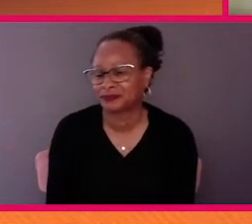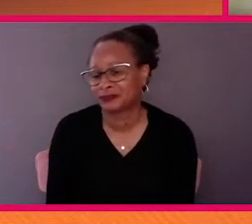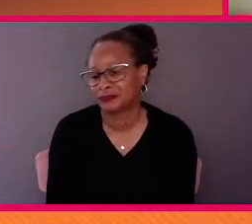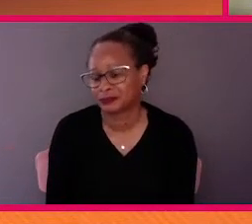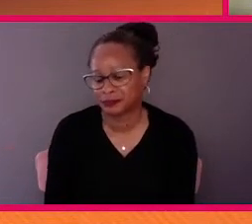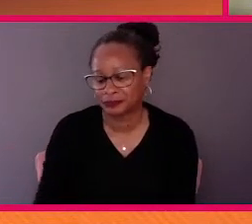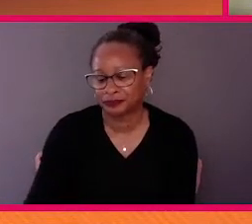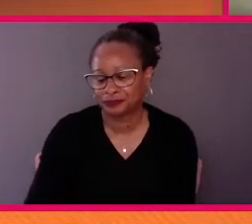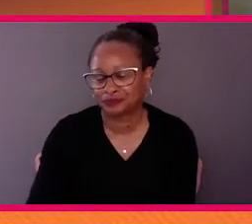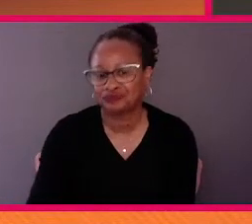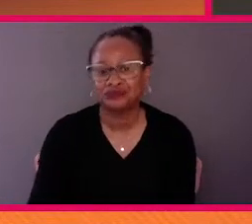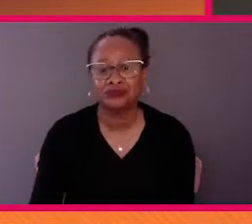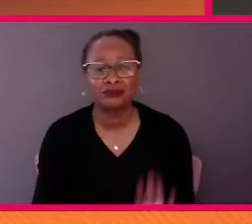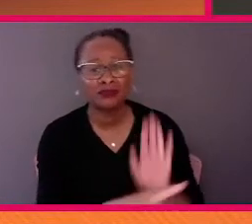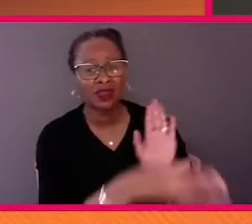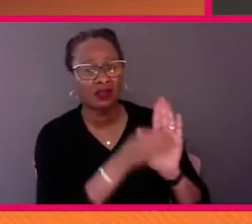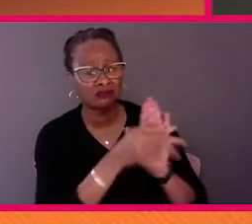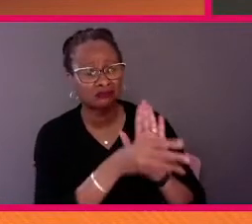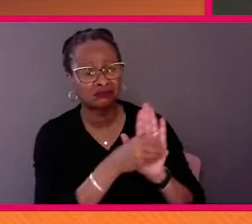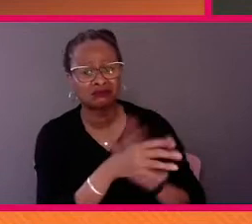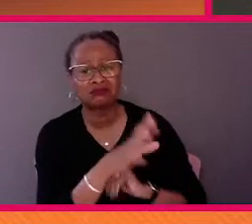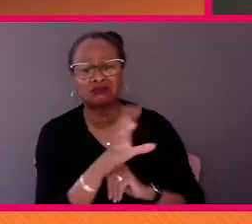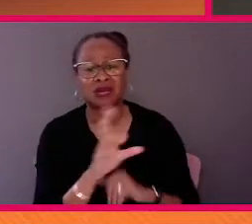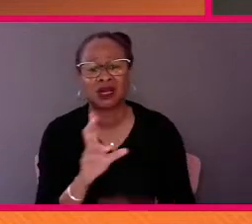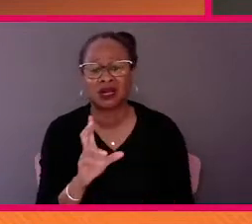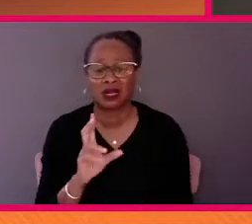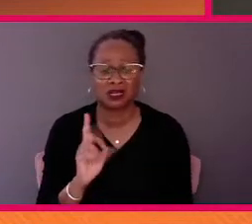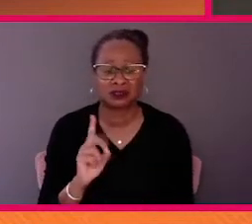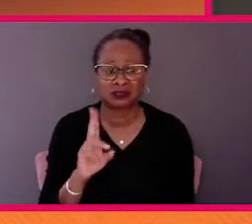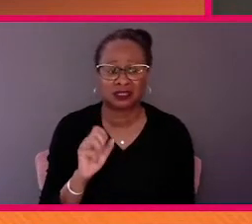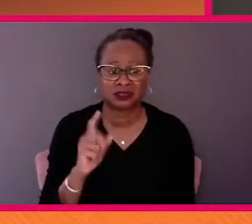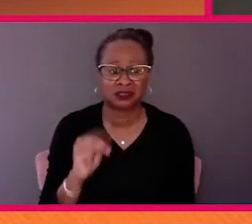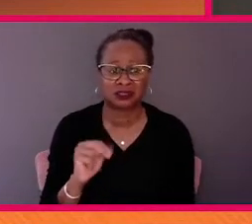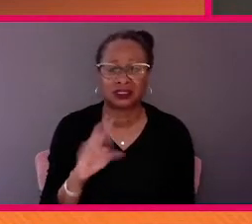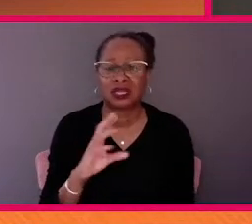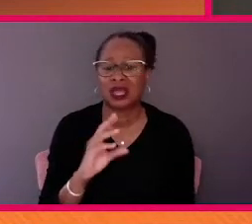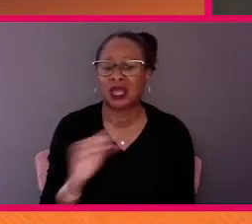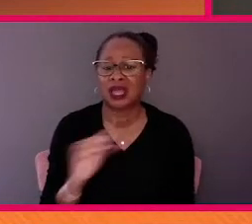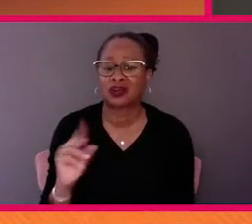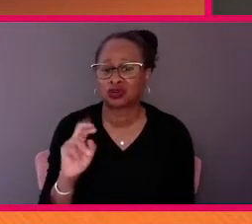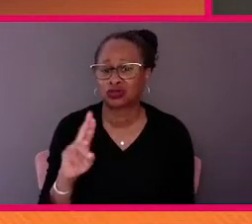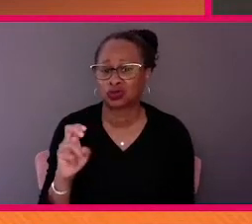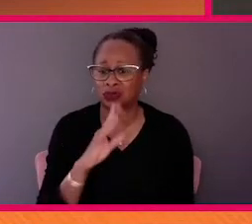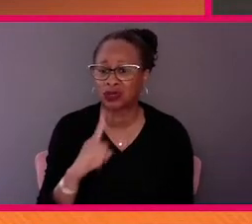and Ursula was talking about too.